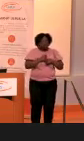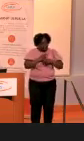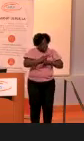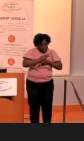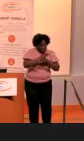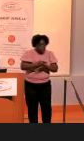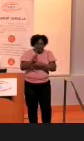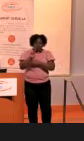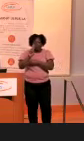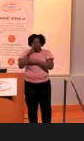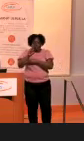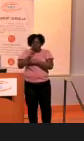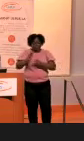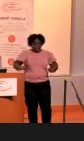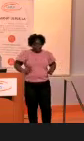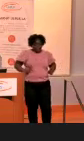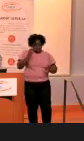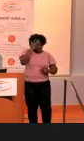nephritis.